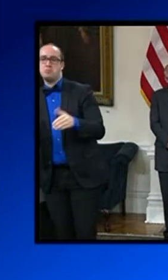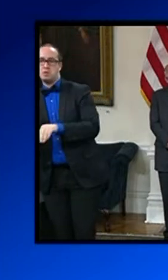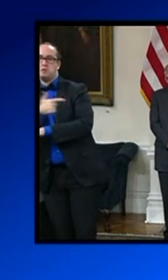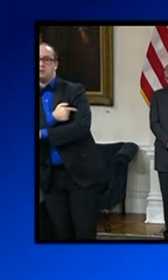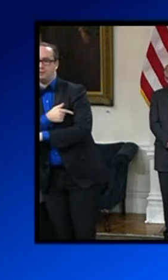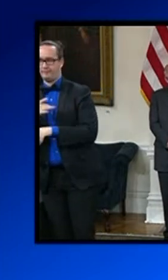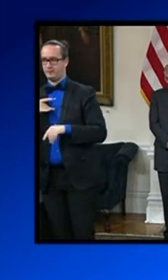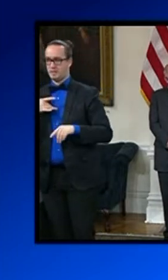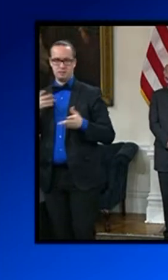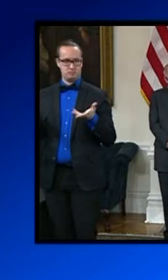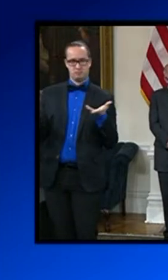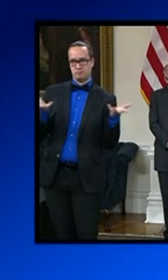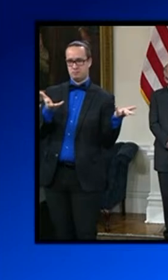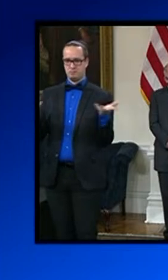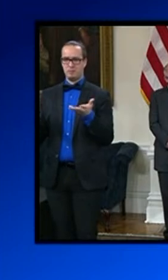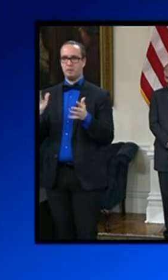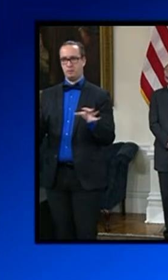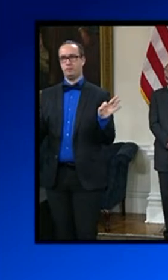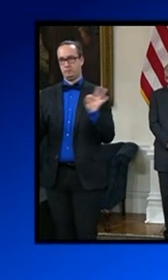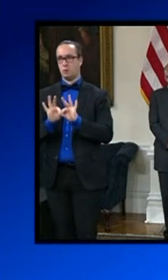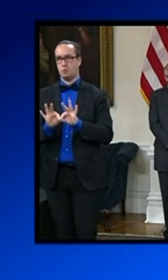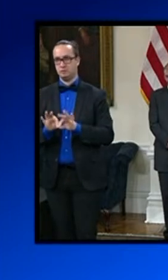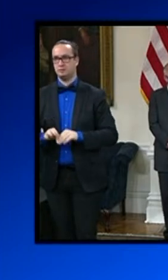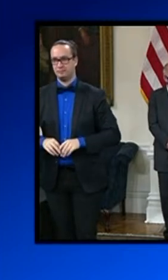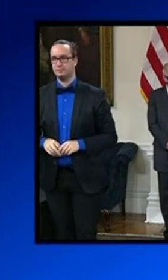1-855-MD-GO-VAX. Equality matters. Thank you.